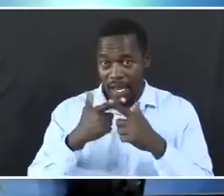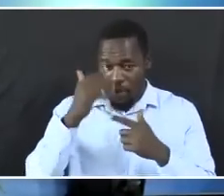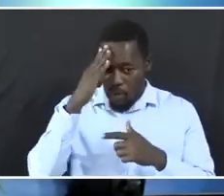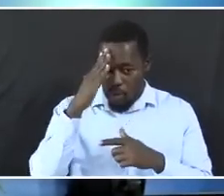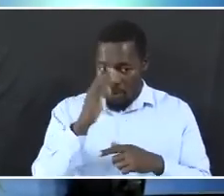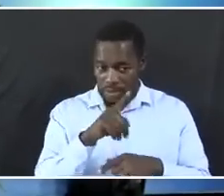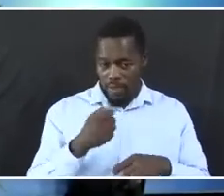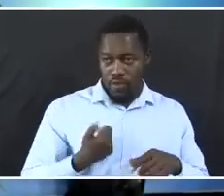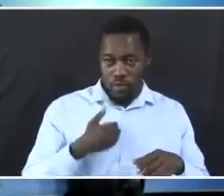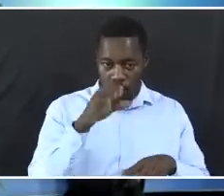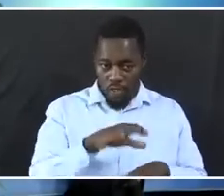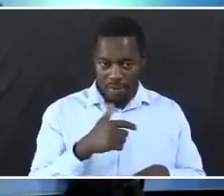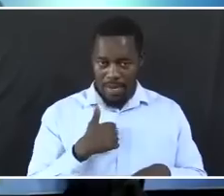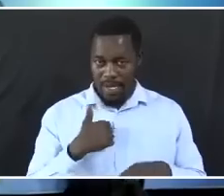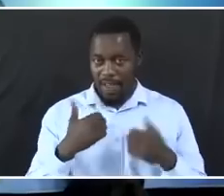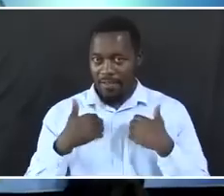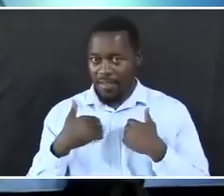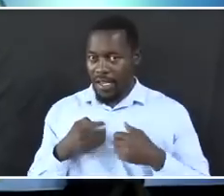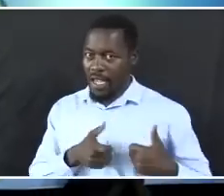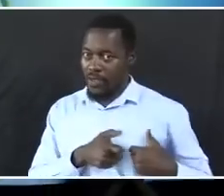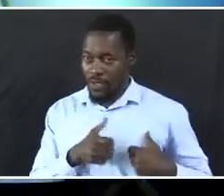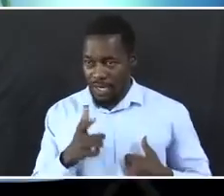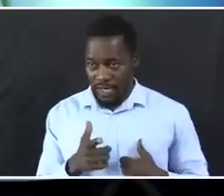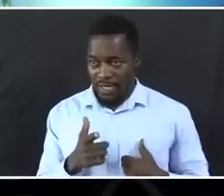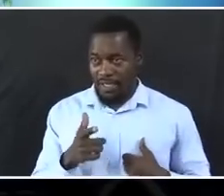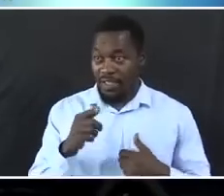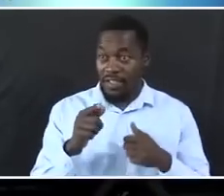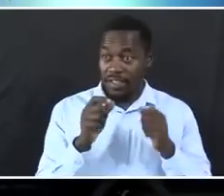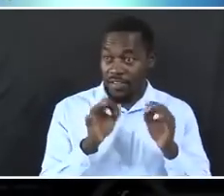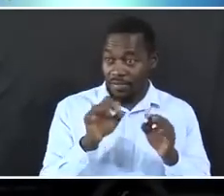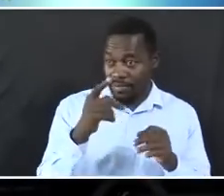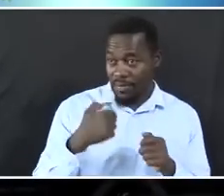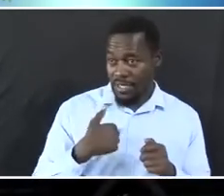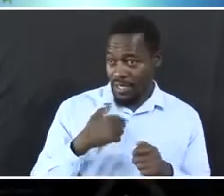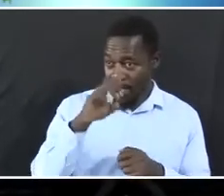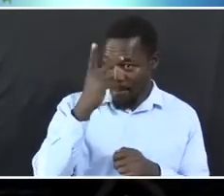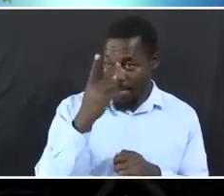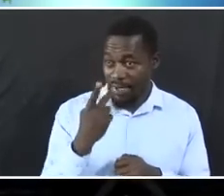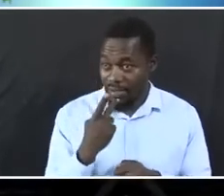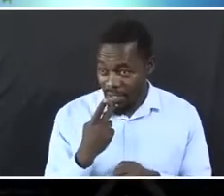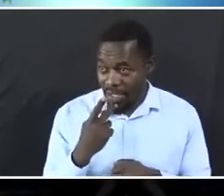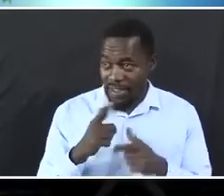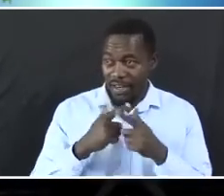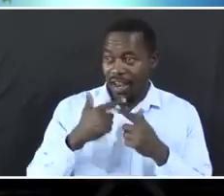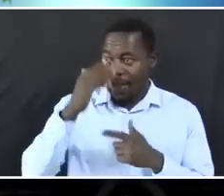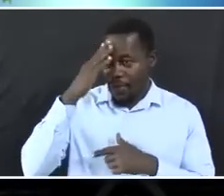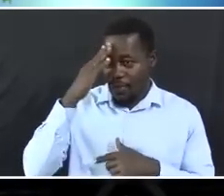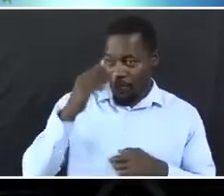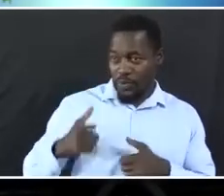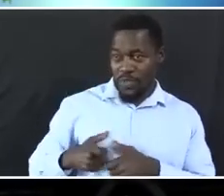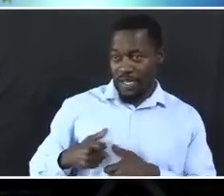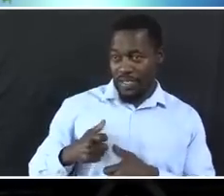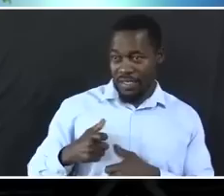to ask for the opinion of my girl. If she is willing, I am saying I'm able to guide my